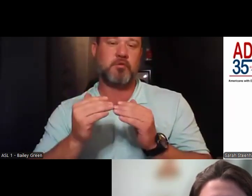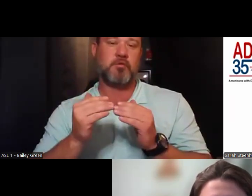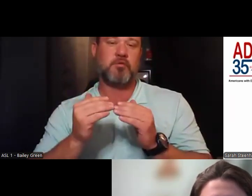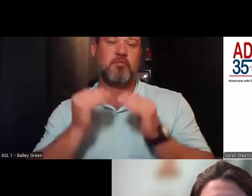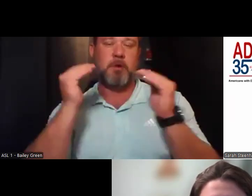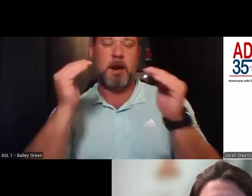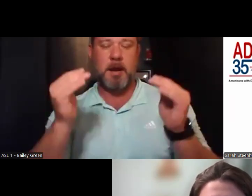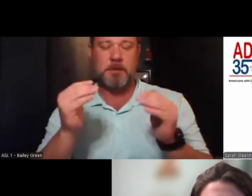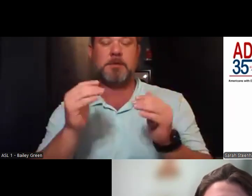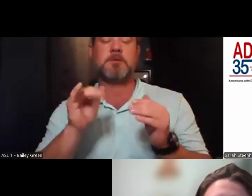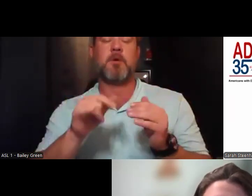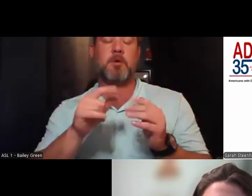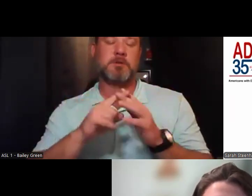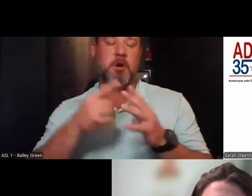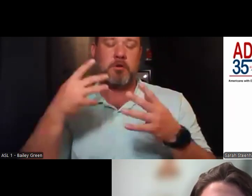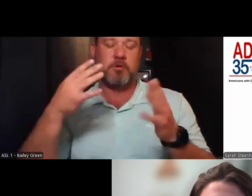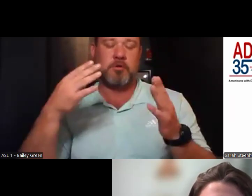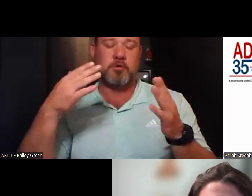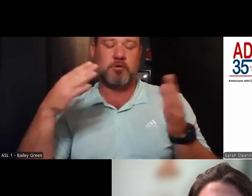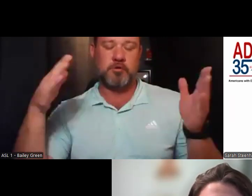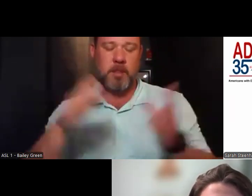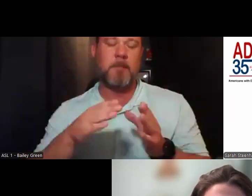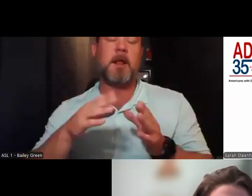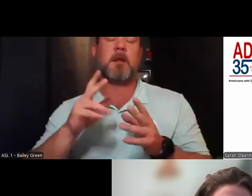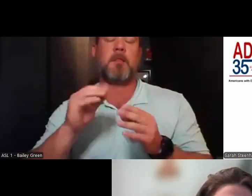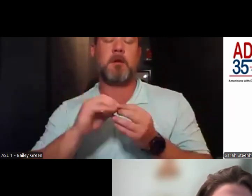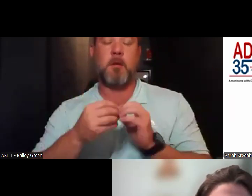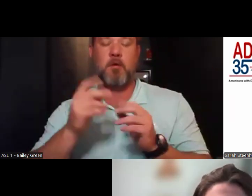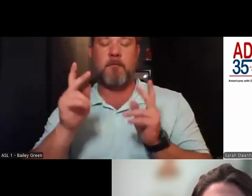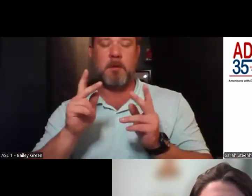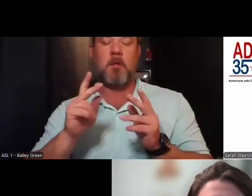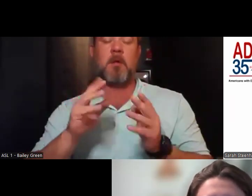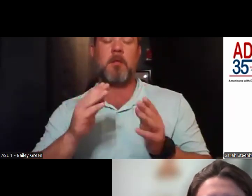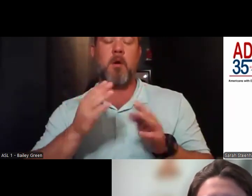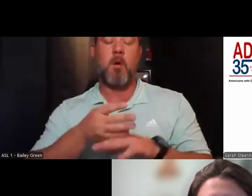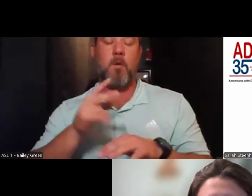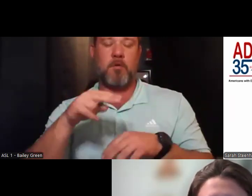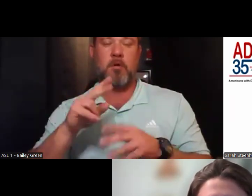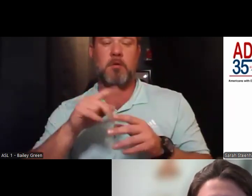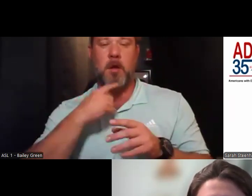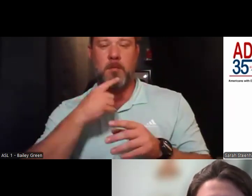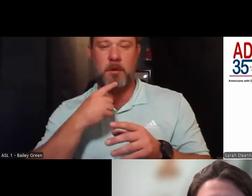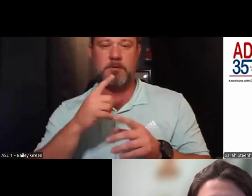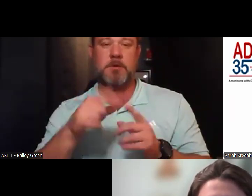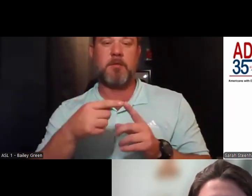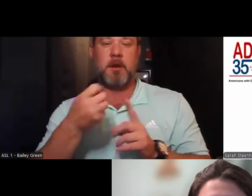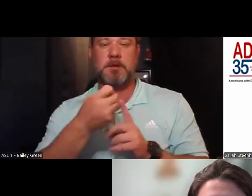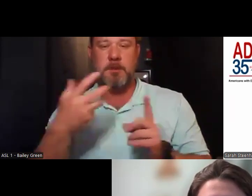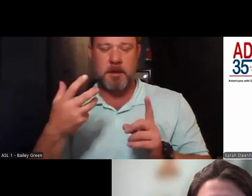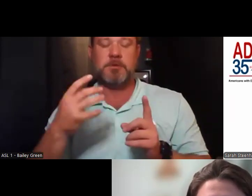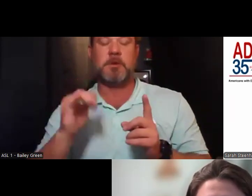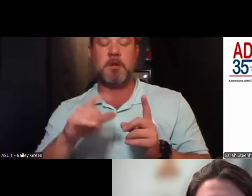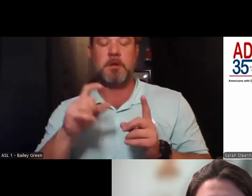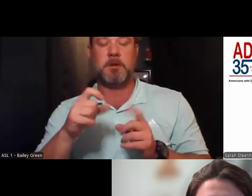start shrinking and hopefully eliminating the number of people in that overlooked population. And then there are expansions that need to be